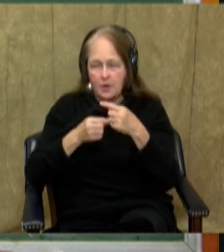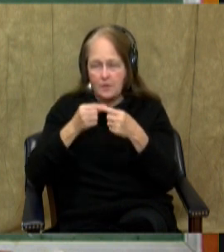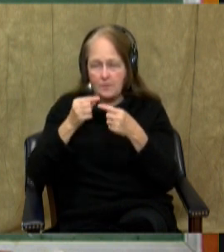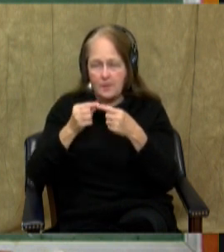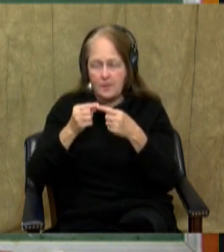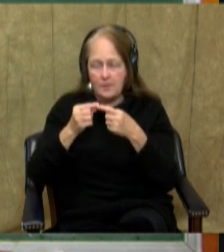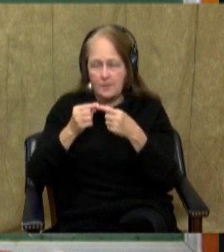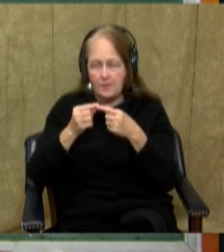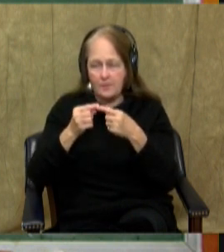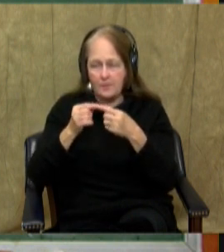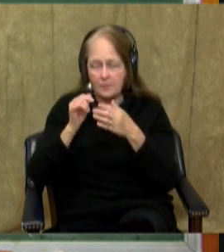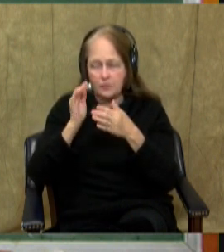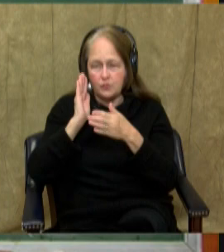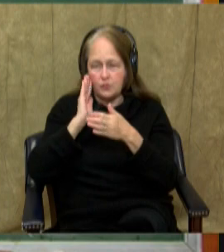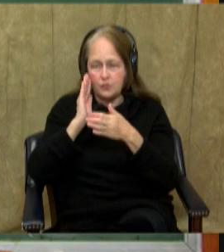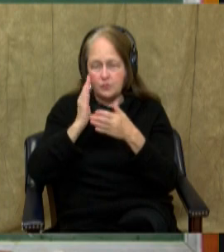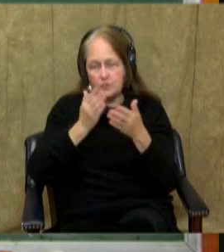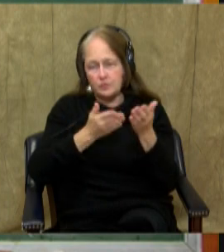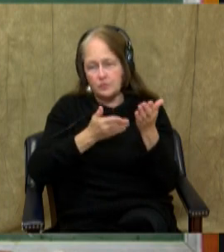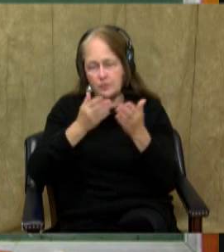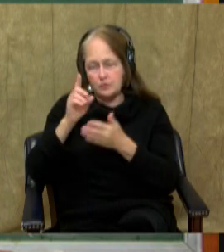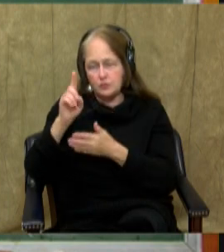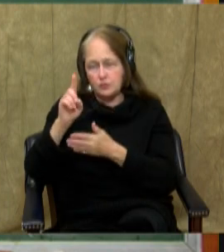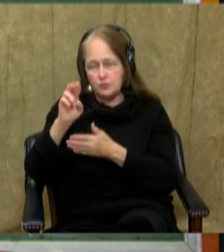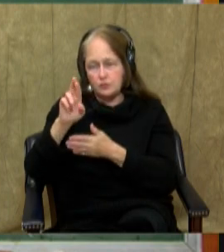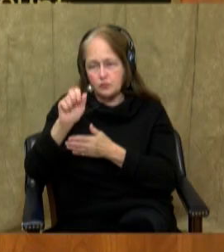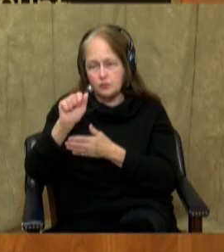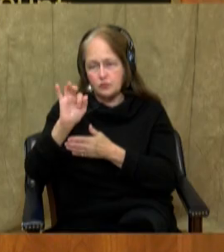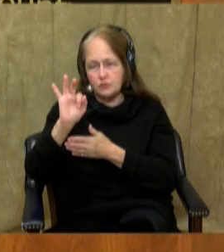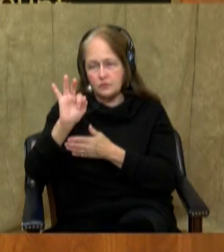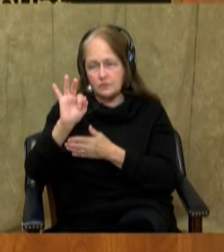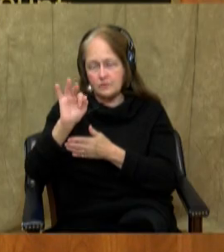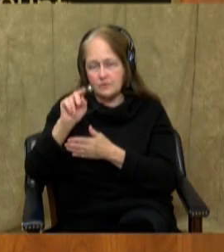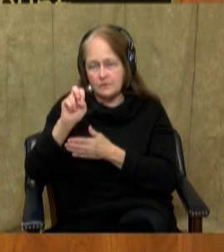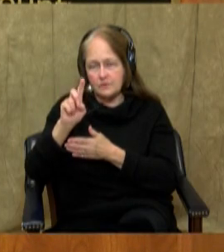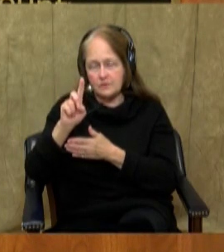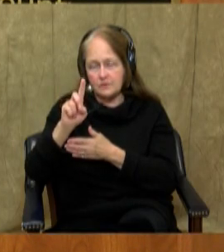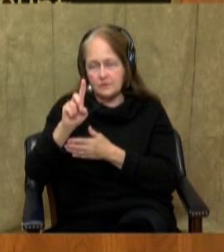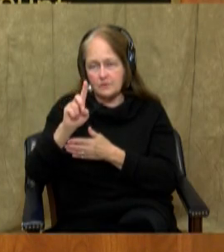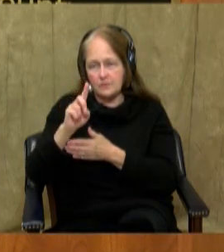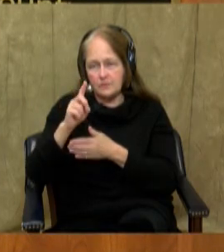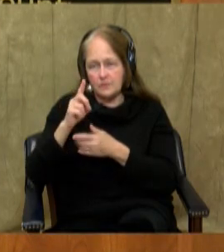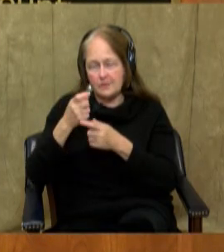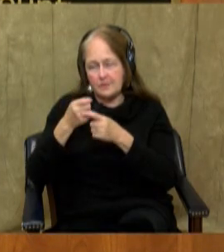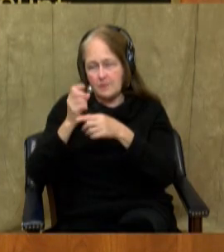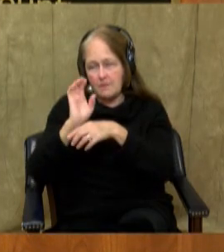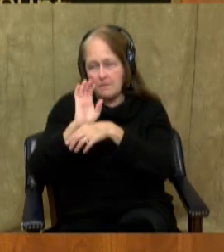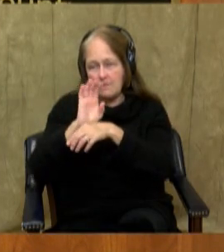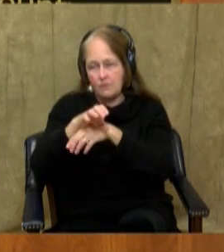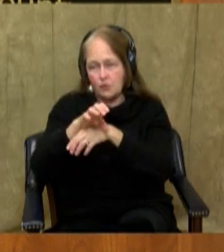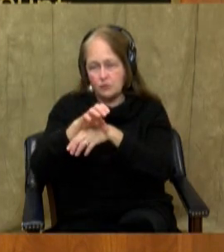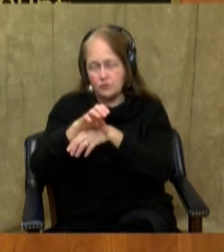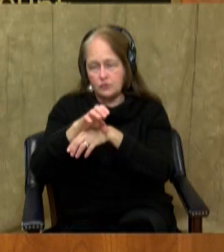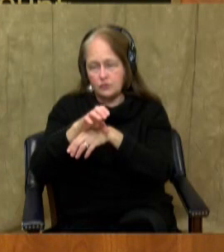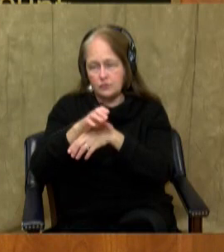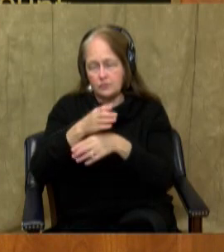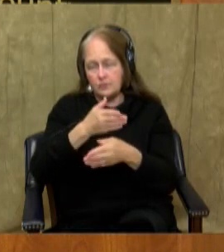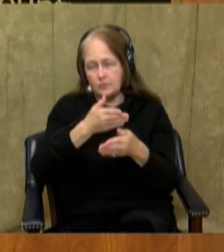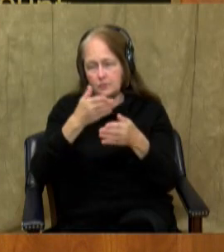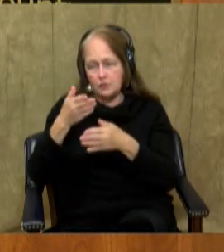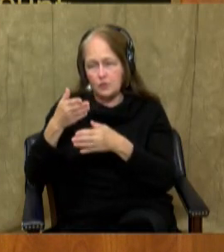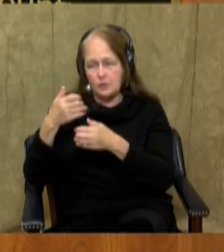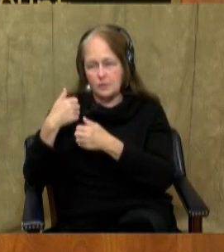about a quarter of them were drafted. What does that mean? It means that they were kind of forced into branches of